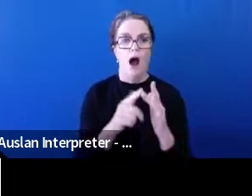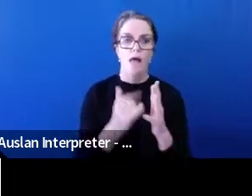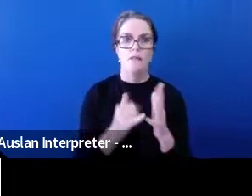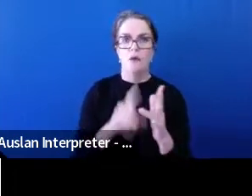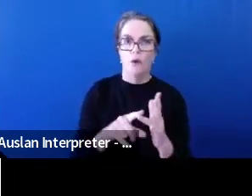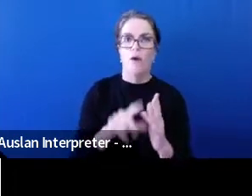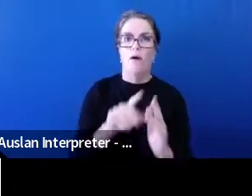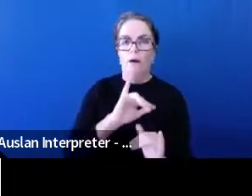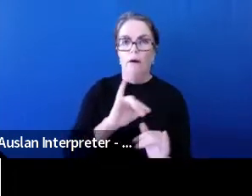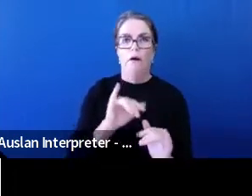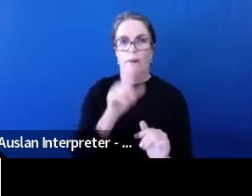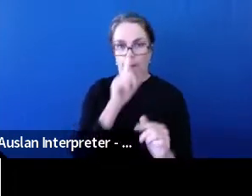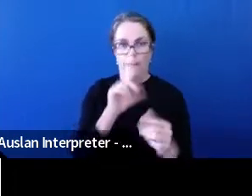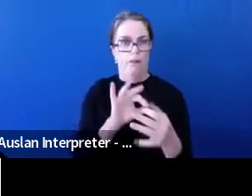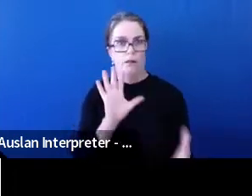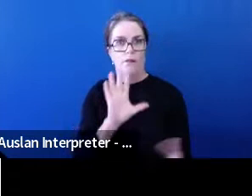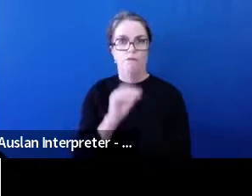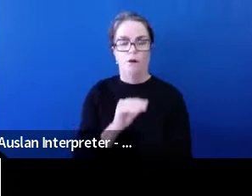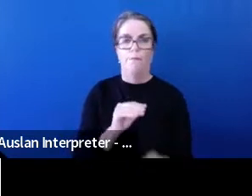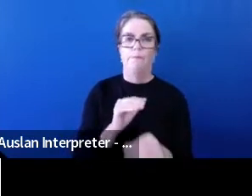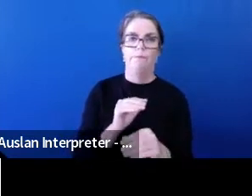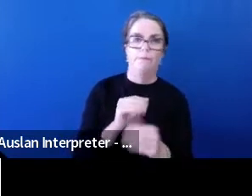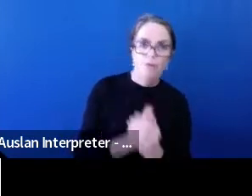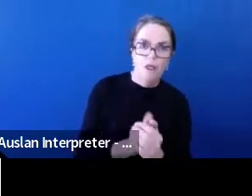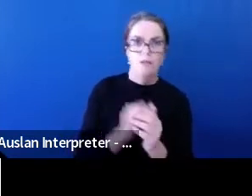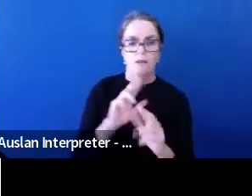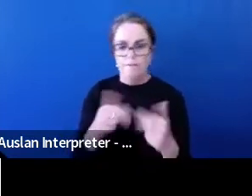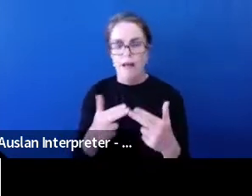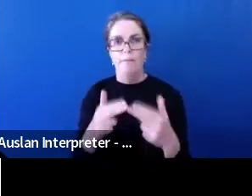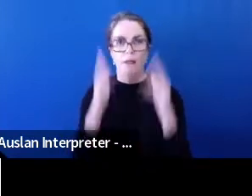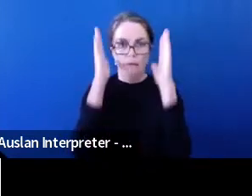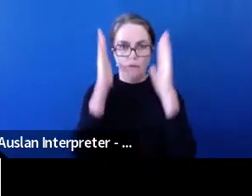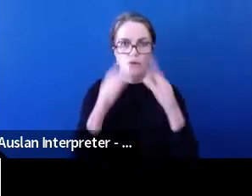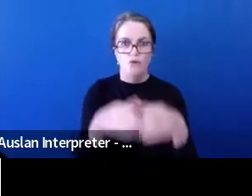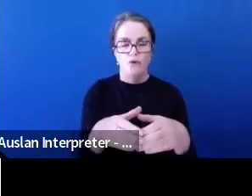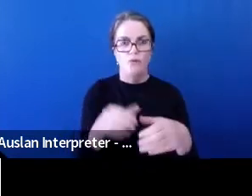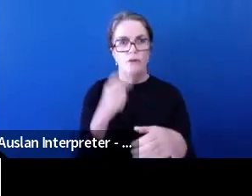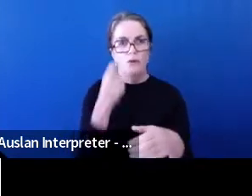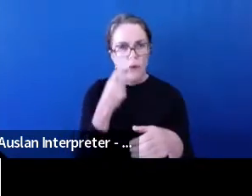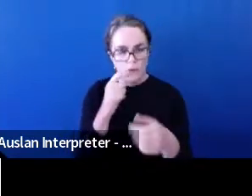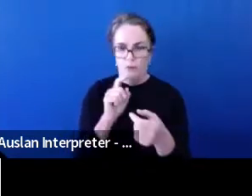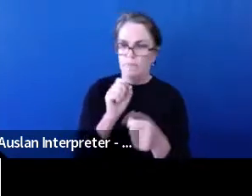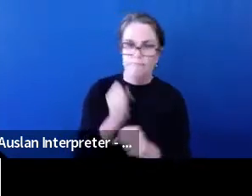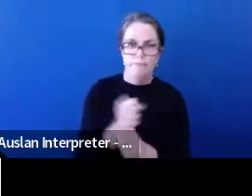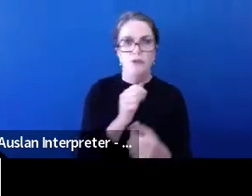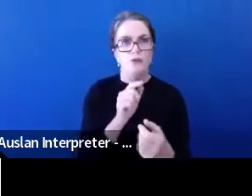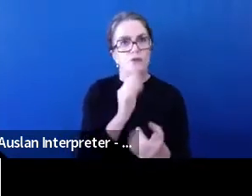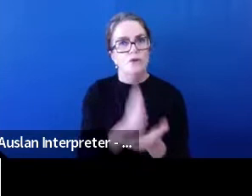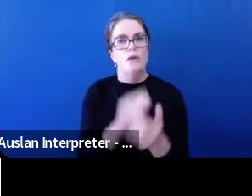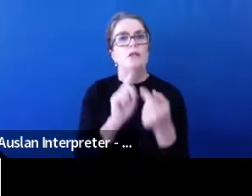from friends, family, faith groups, trying to maintain their contact in order